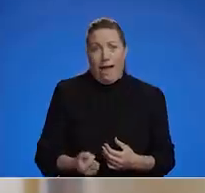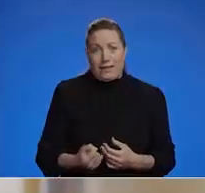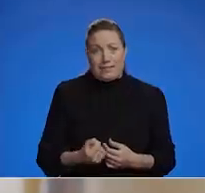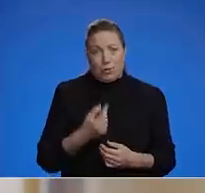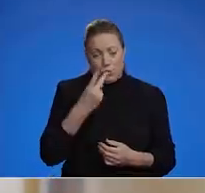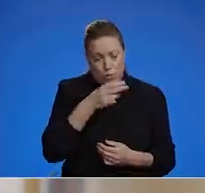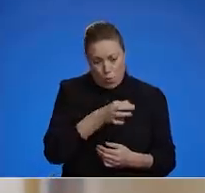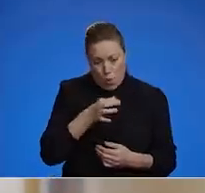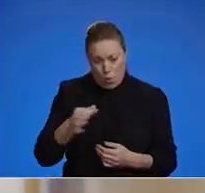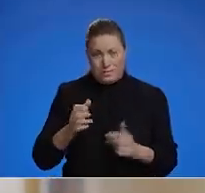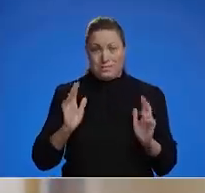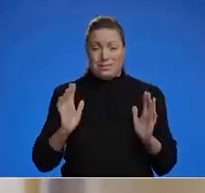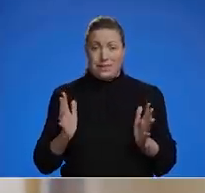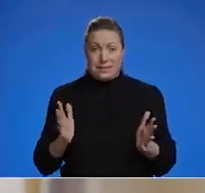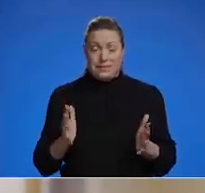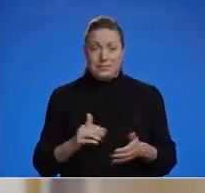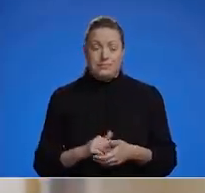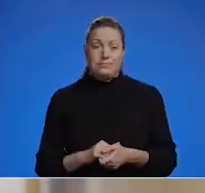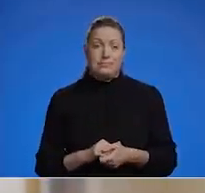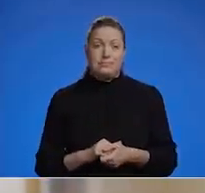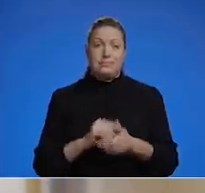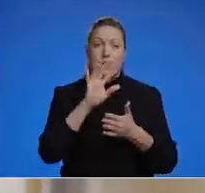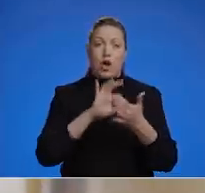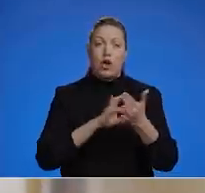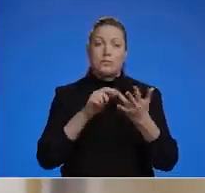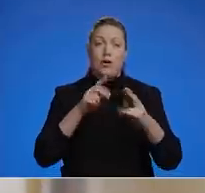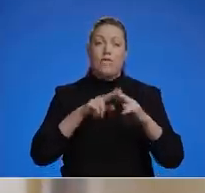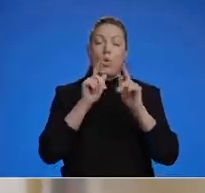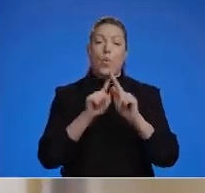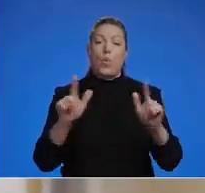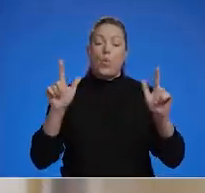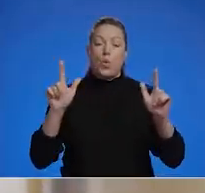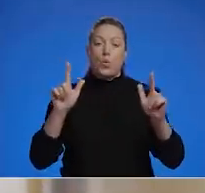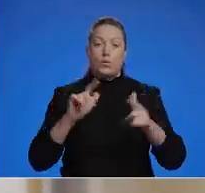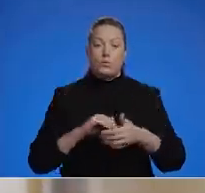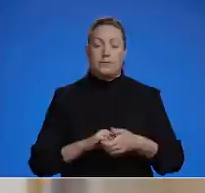to live on." The Gospel of the Lord.